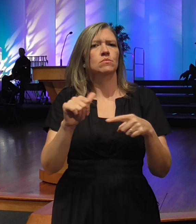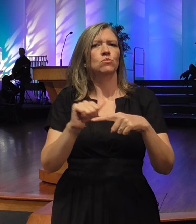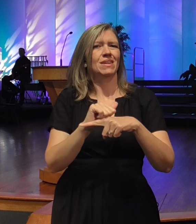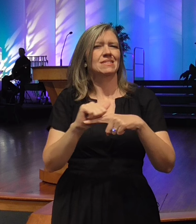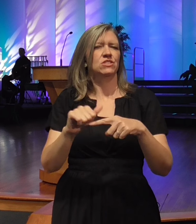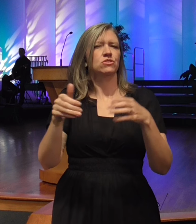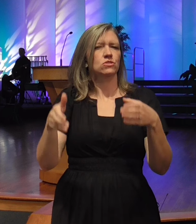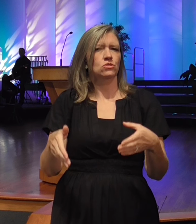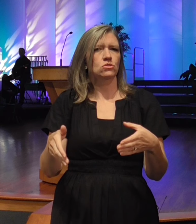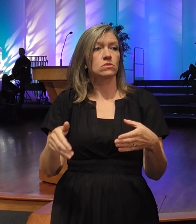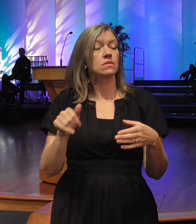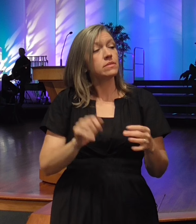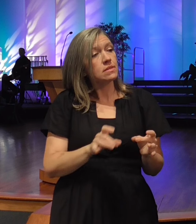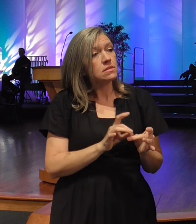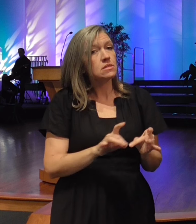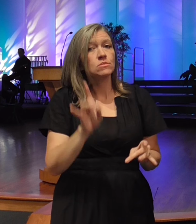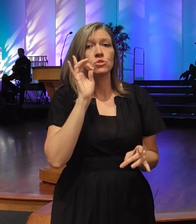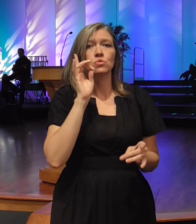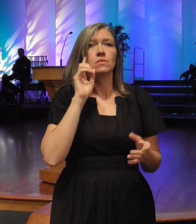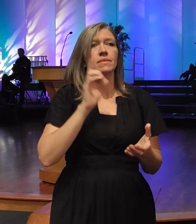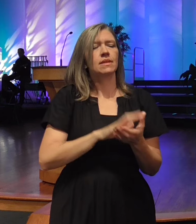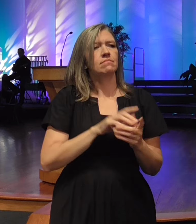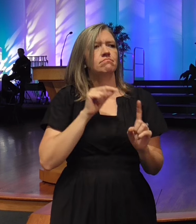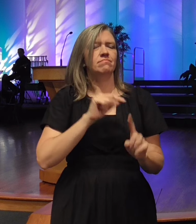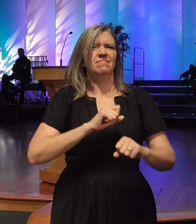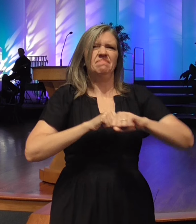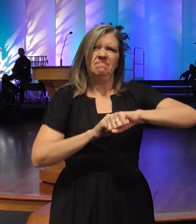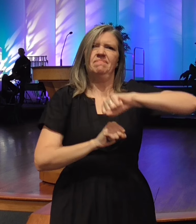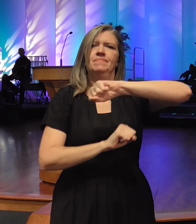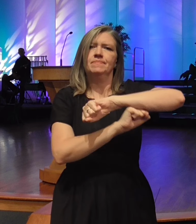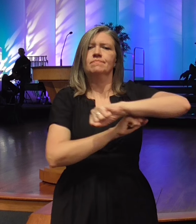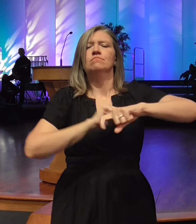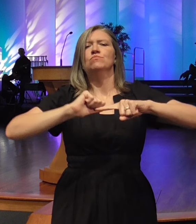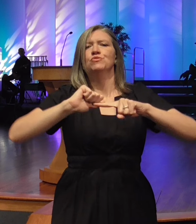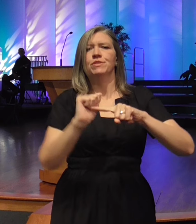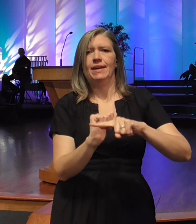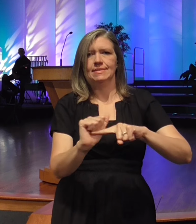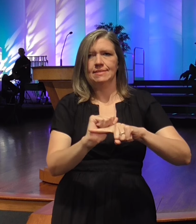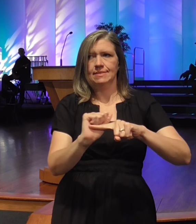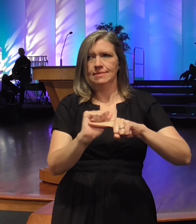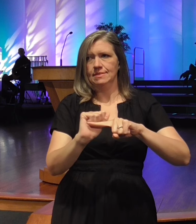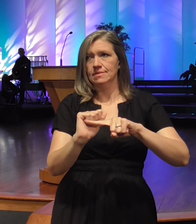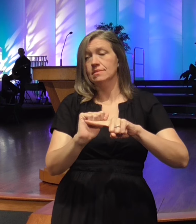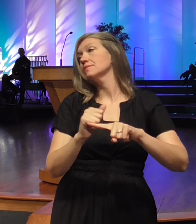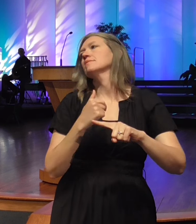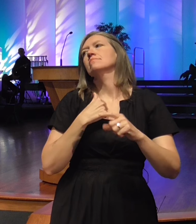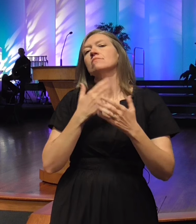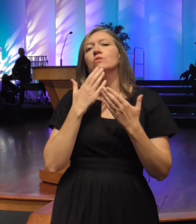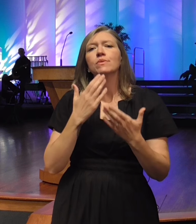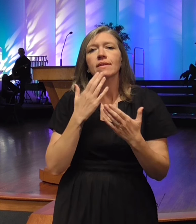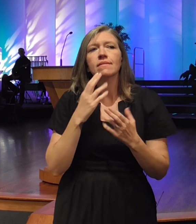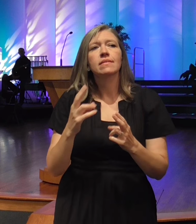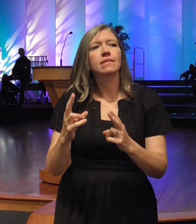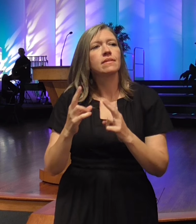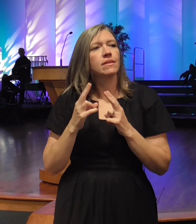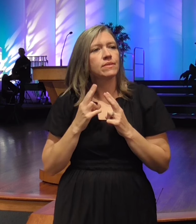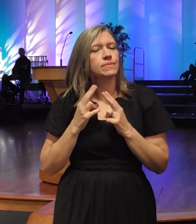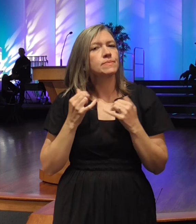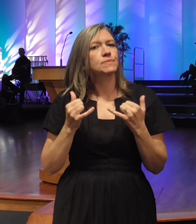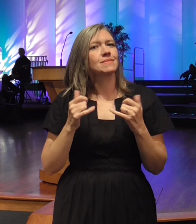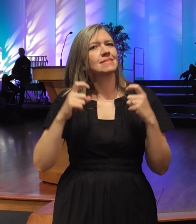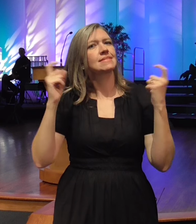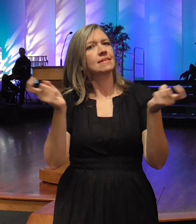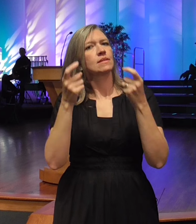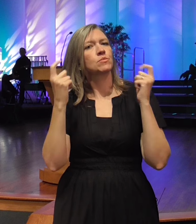One of the words that you'll hear at Mile High often is practitioner, because we are a spirituality that's all